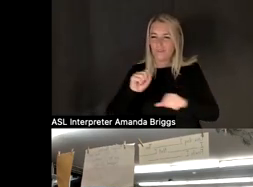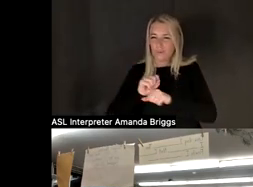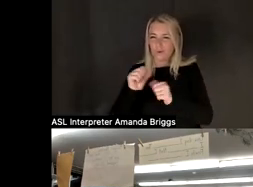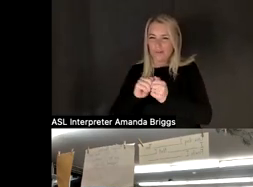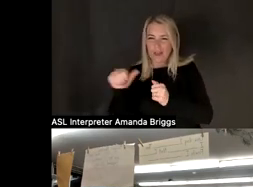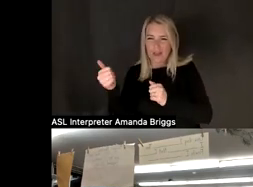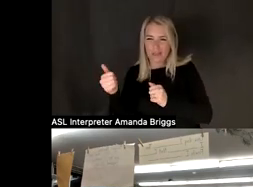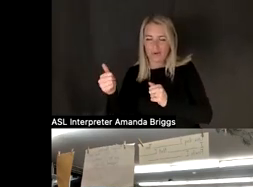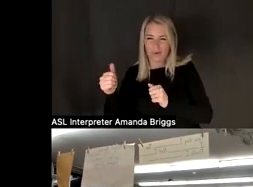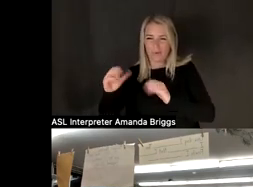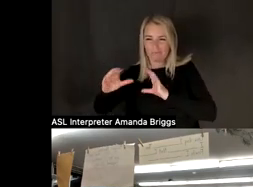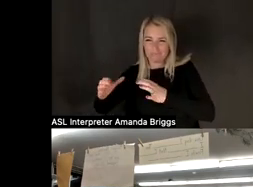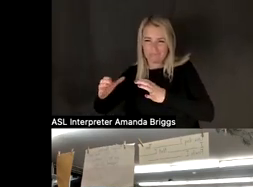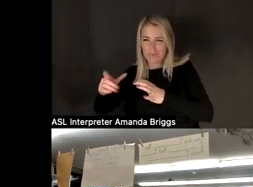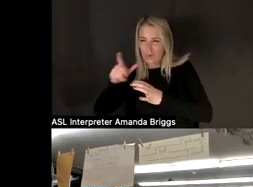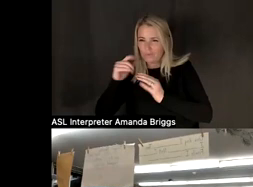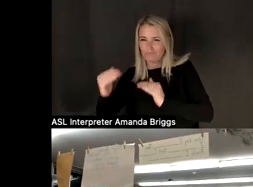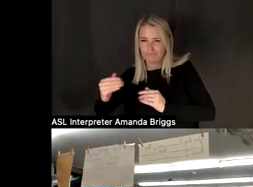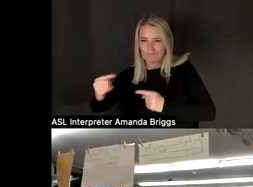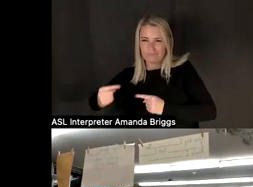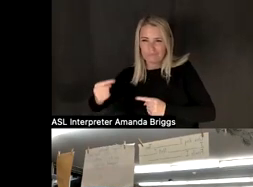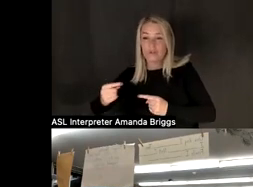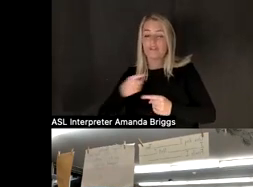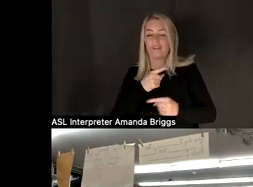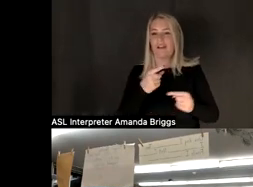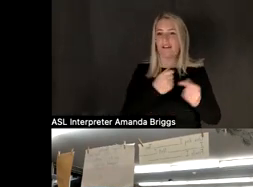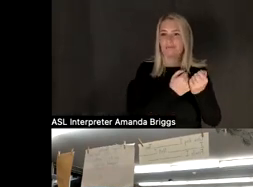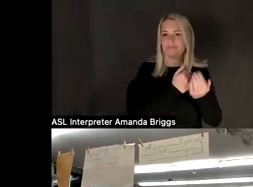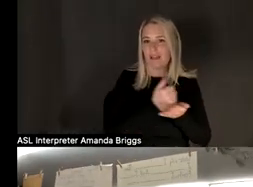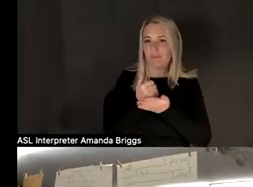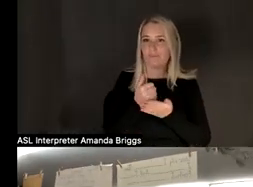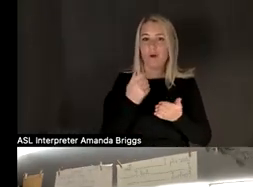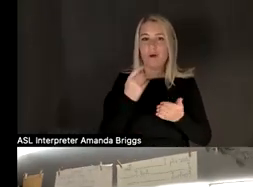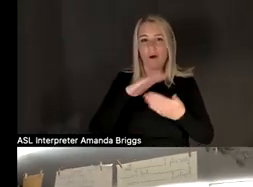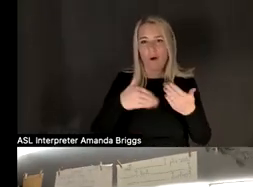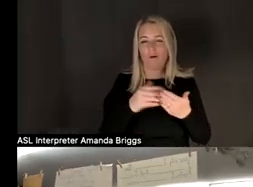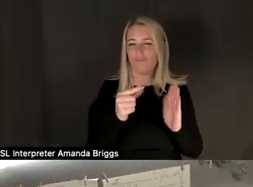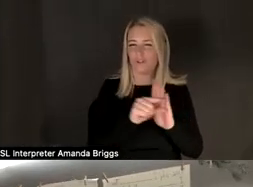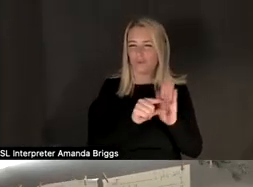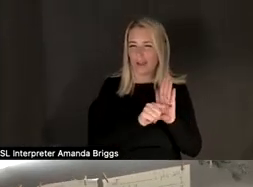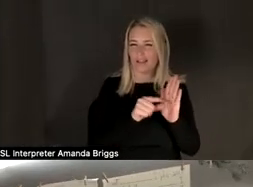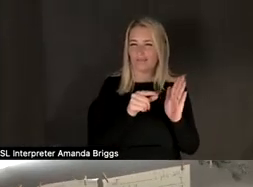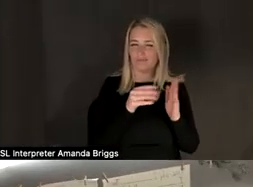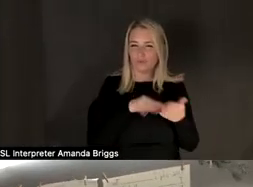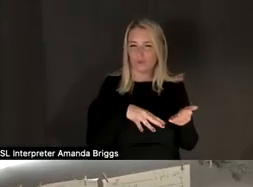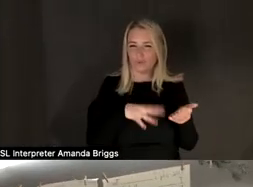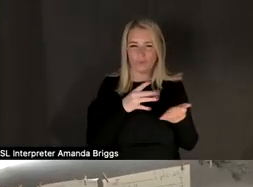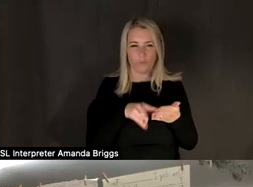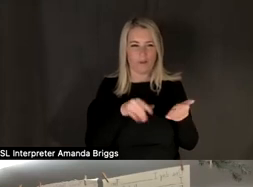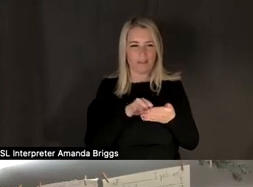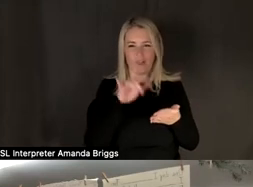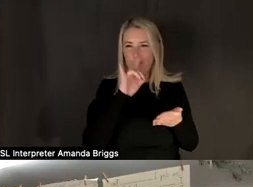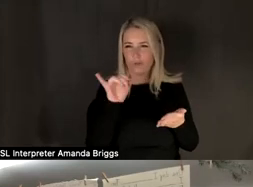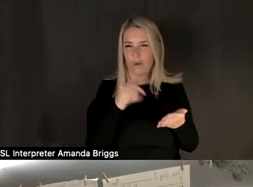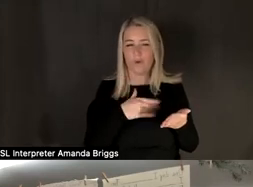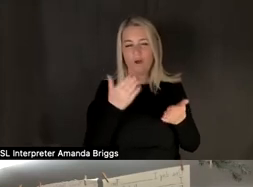too, so they can give the broad picture of what it really looks like for all first grade students. So we will be giving you an overview